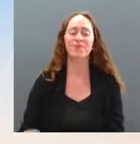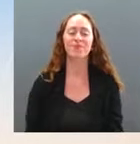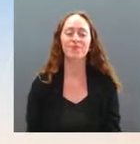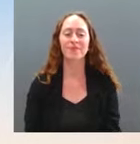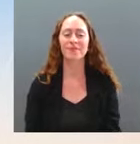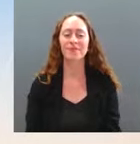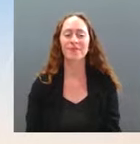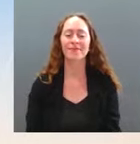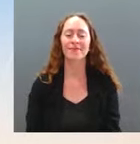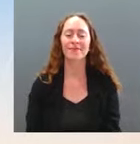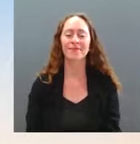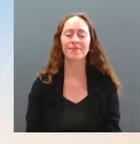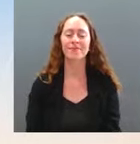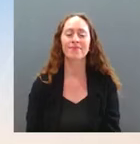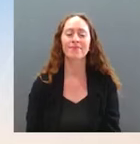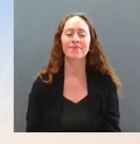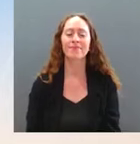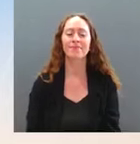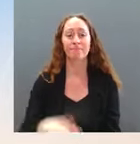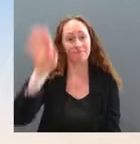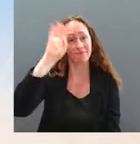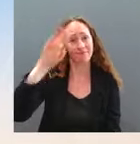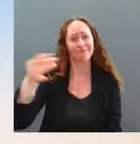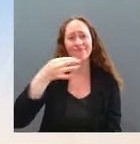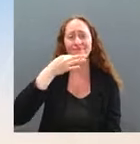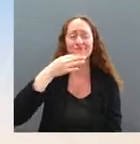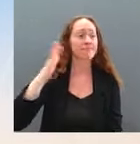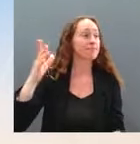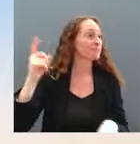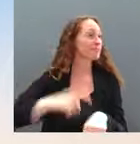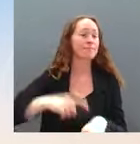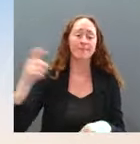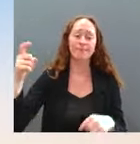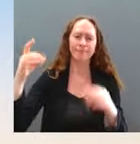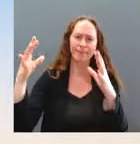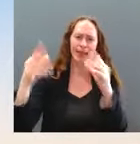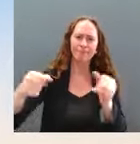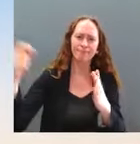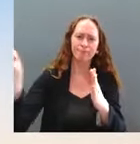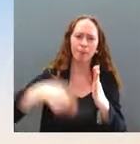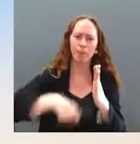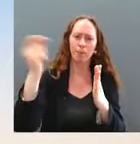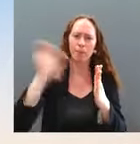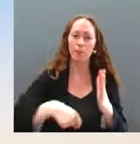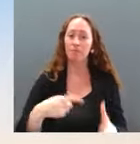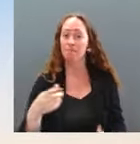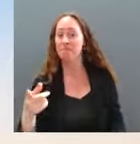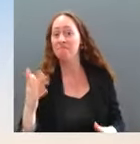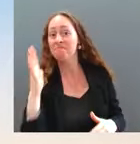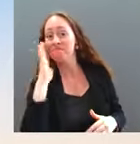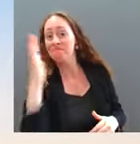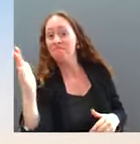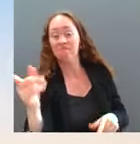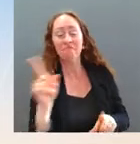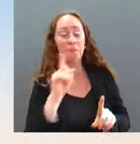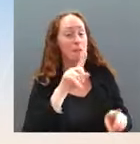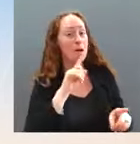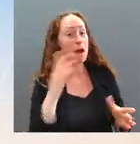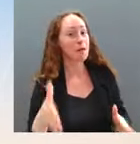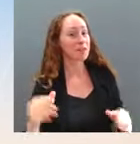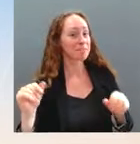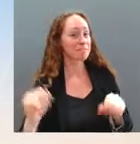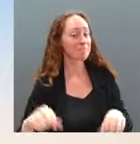means he could be a Wire reporter. I think he has a very promising career in government ahead of him, but just wanted to highlight Vedant and his